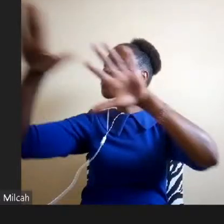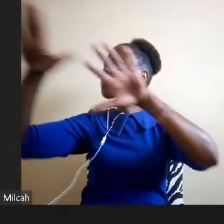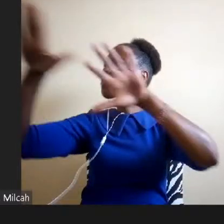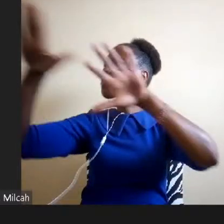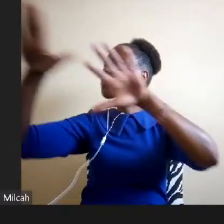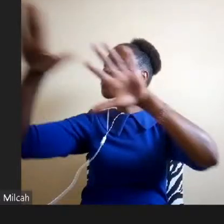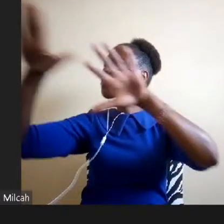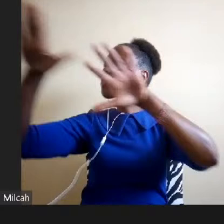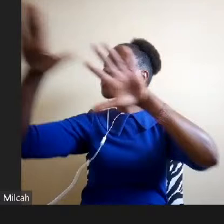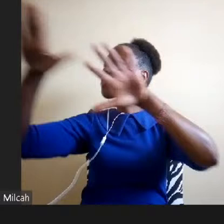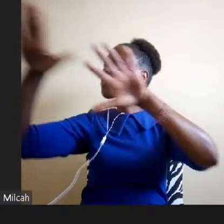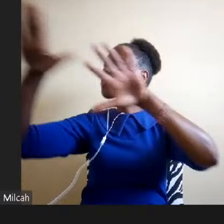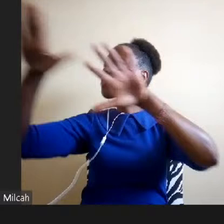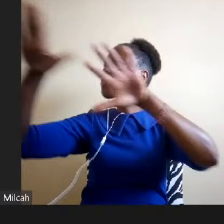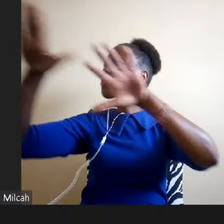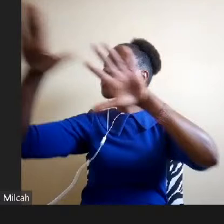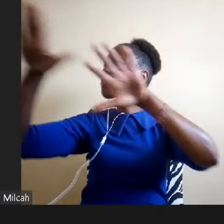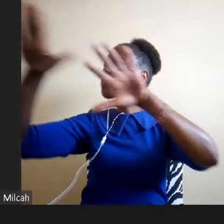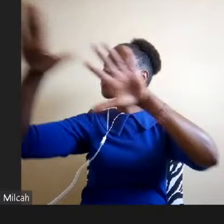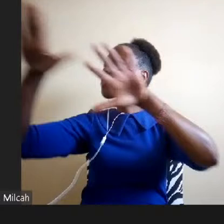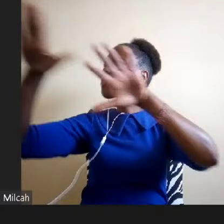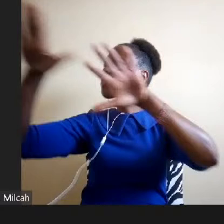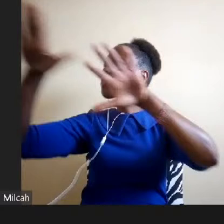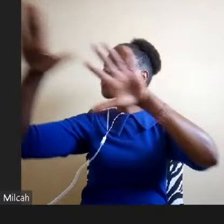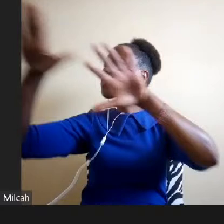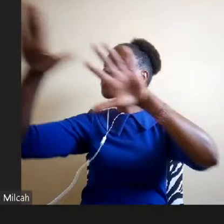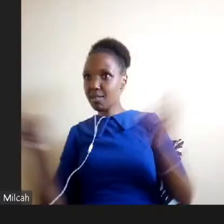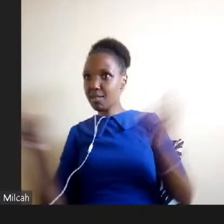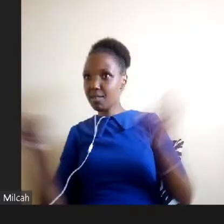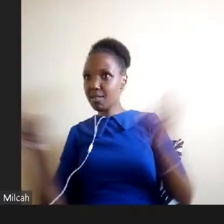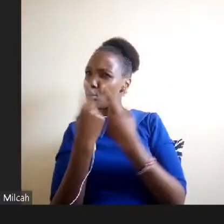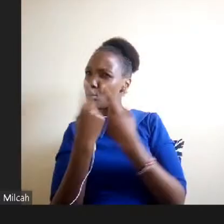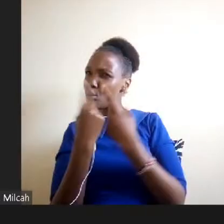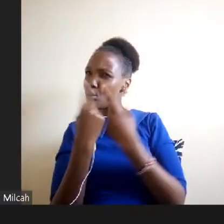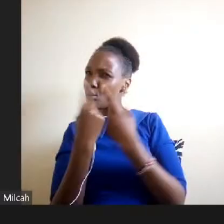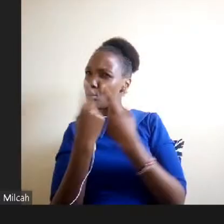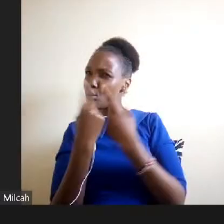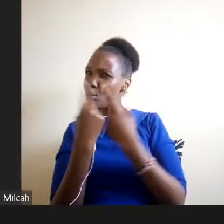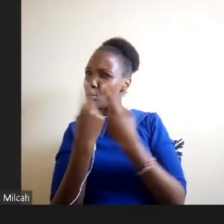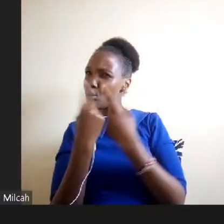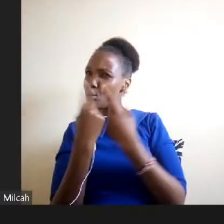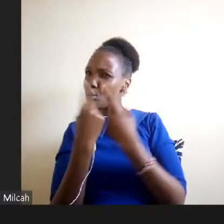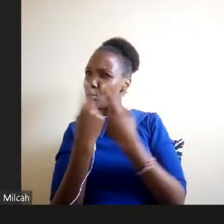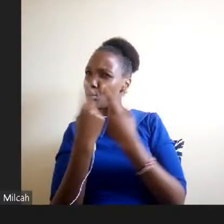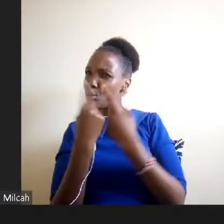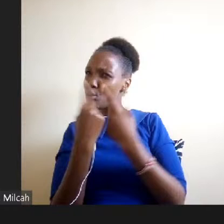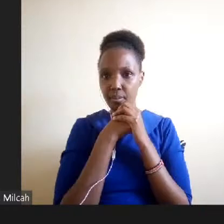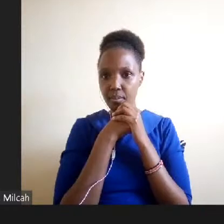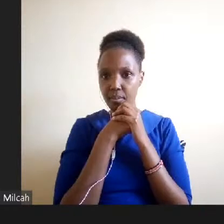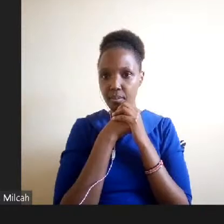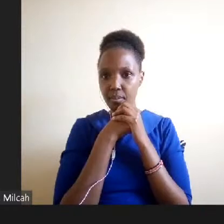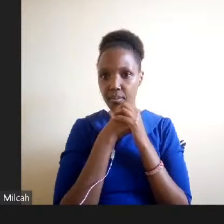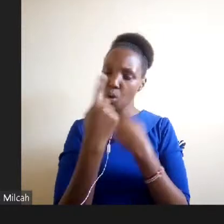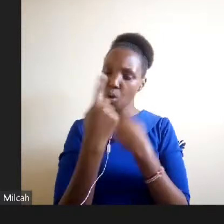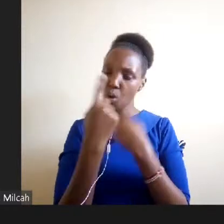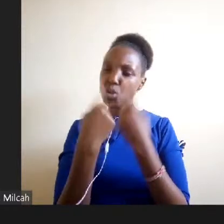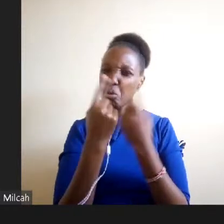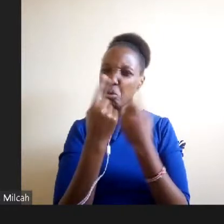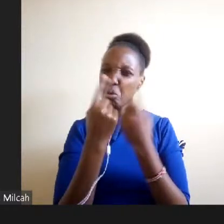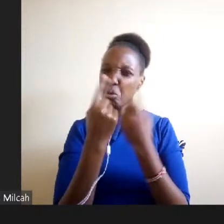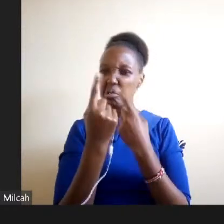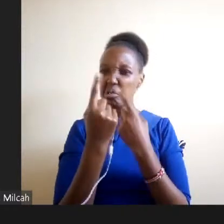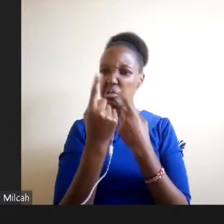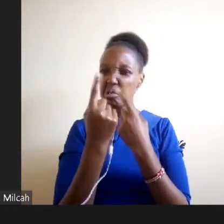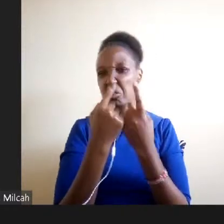you're just the two of you, or your partner and your child, and you're able to talk in privacy, and your child feels, that they're not being